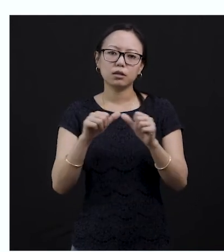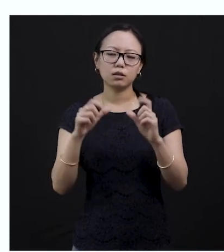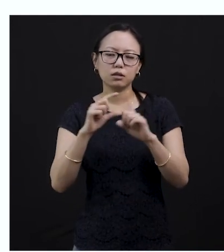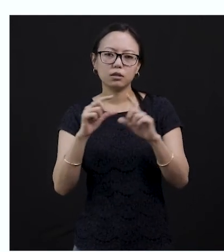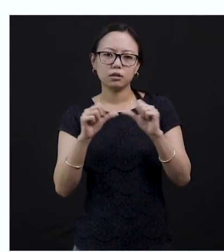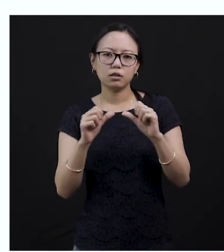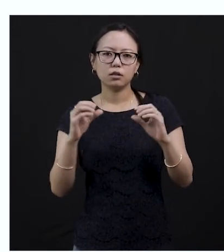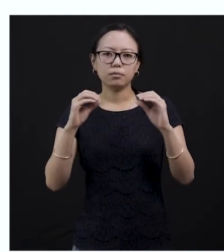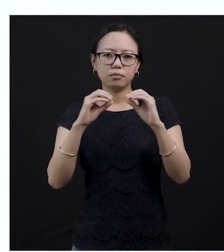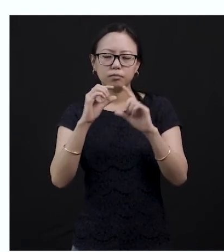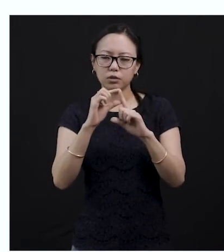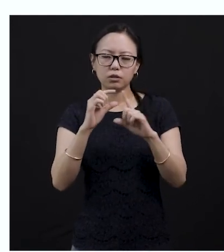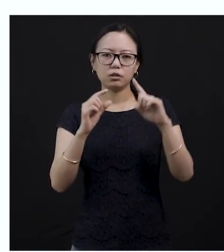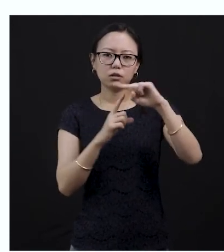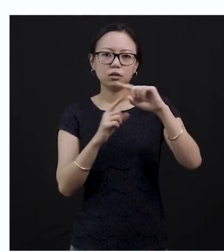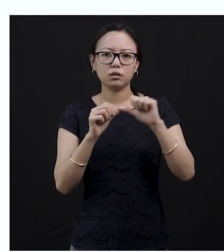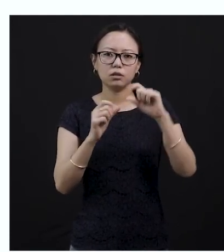Then let us see aquatic plants.